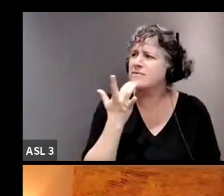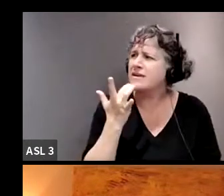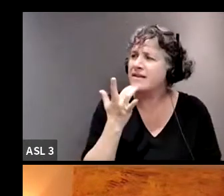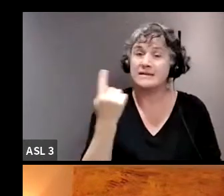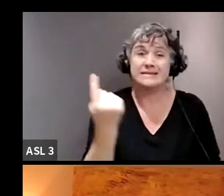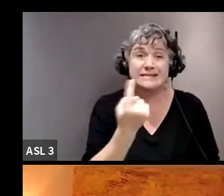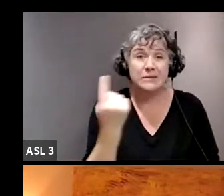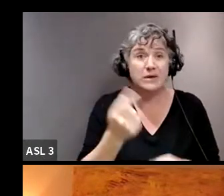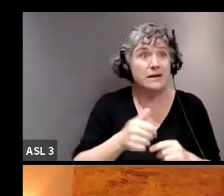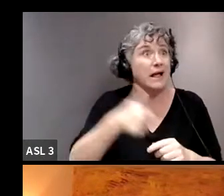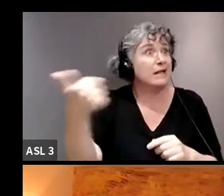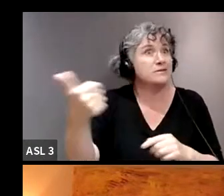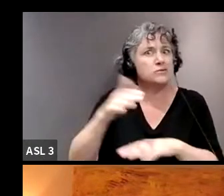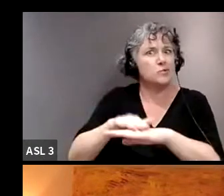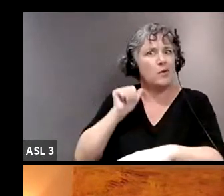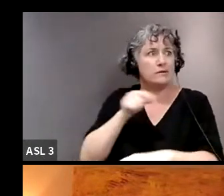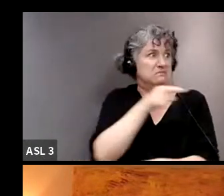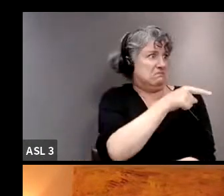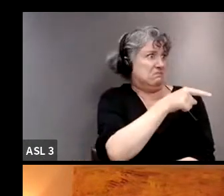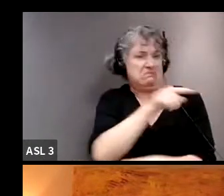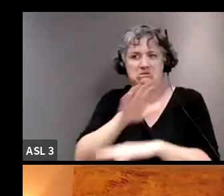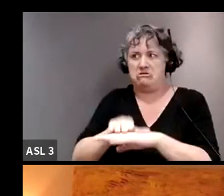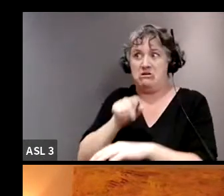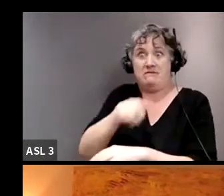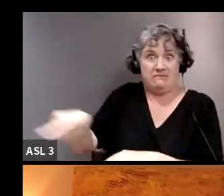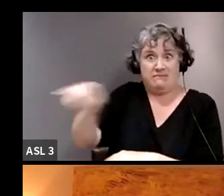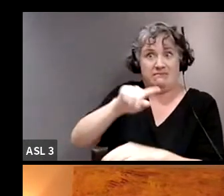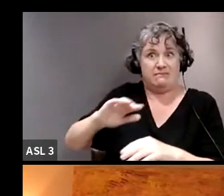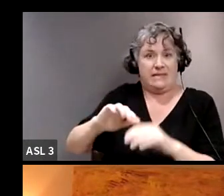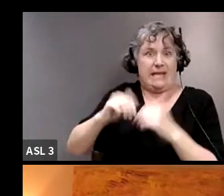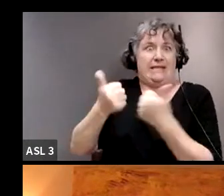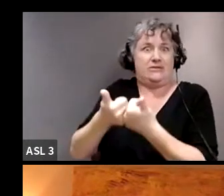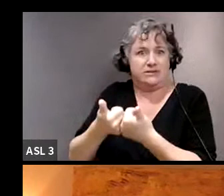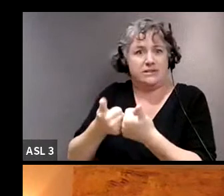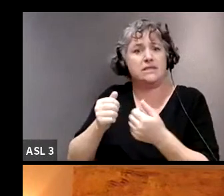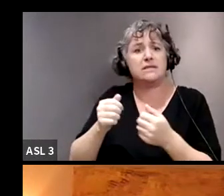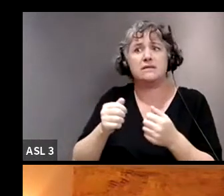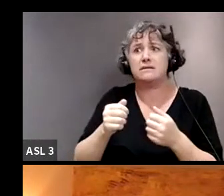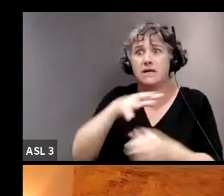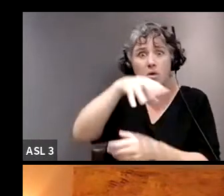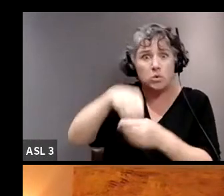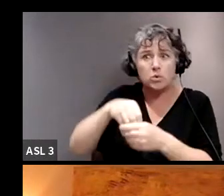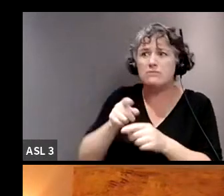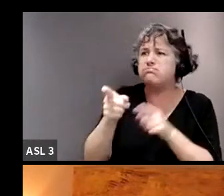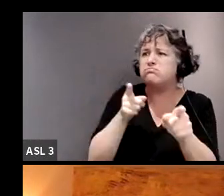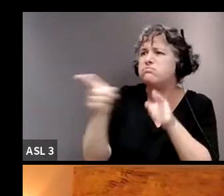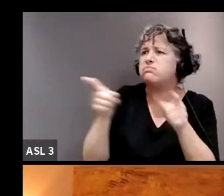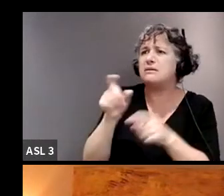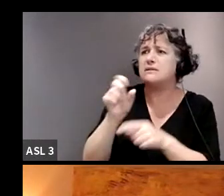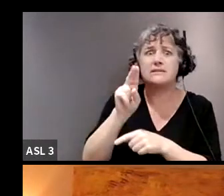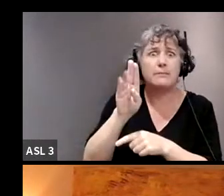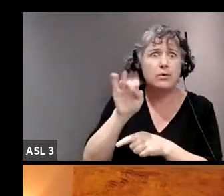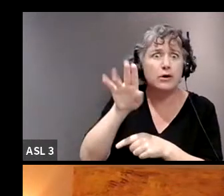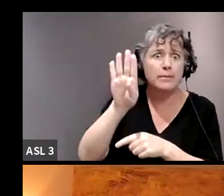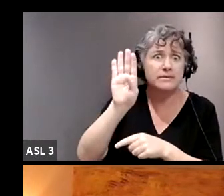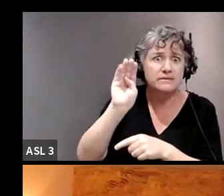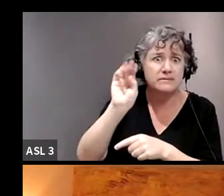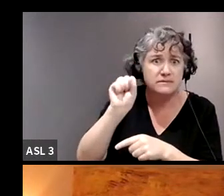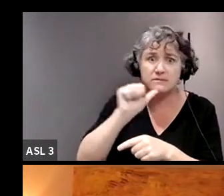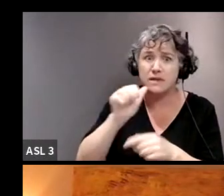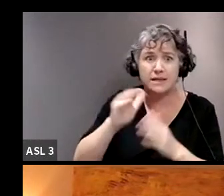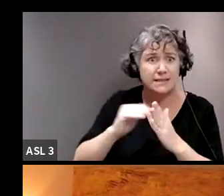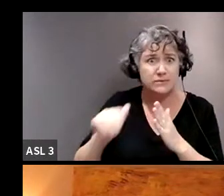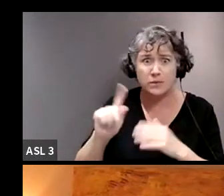someone else to call regardless of the of where they live and that includes the suburbs in that serving and you know many of you have